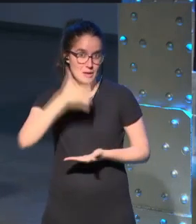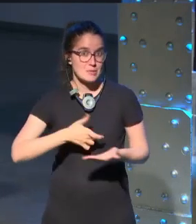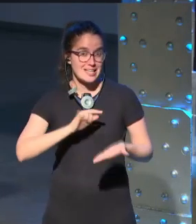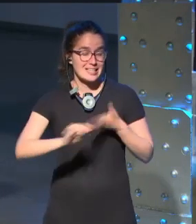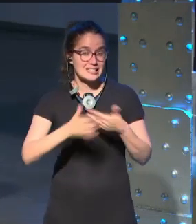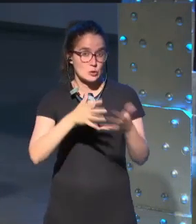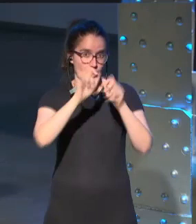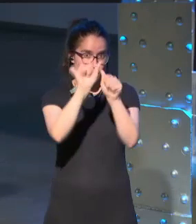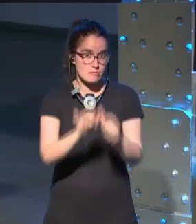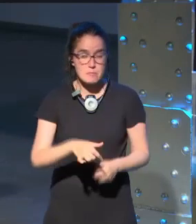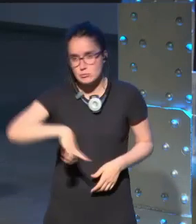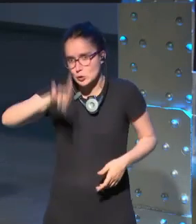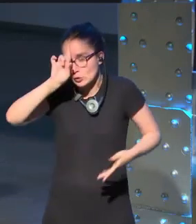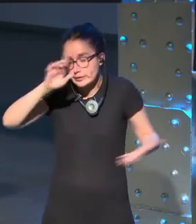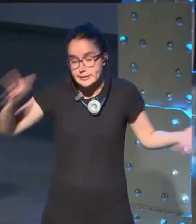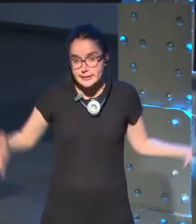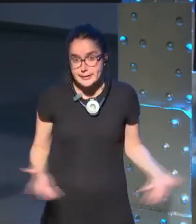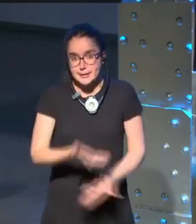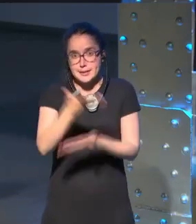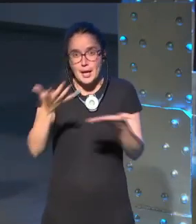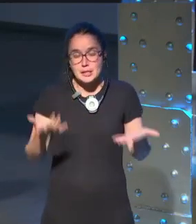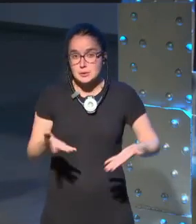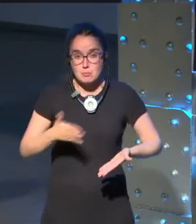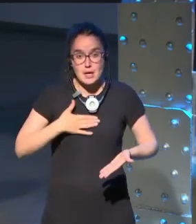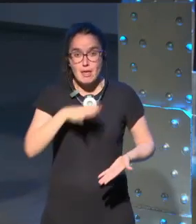it's a product of my overwhelming talent. That's what